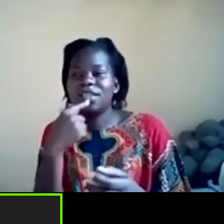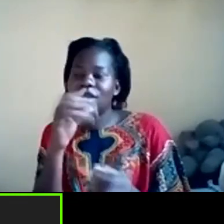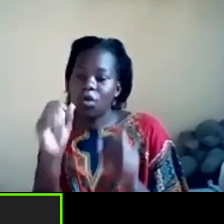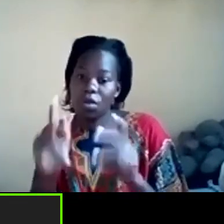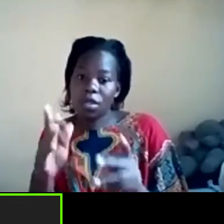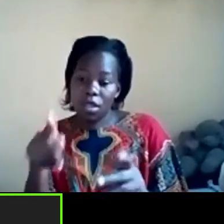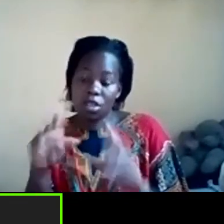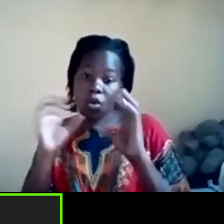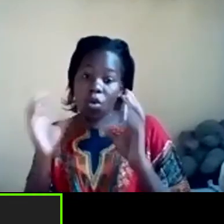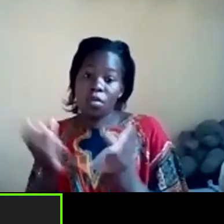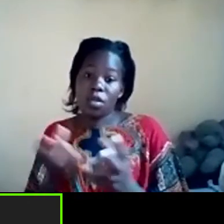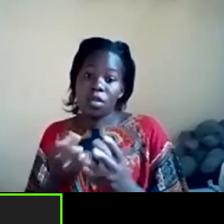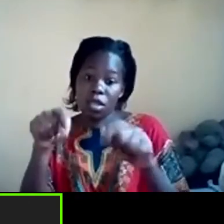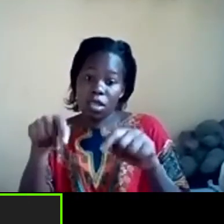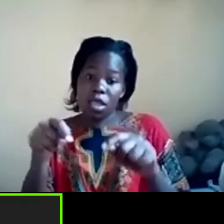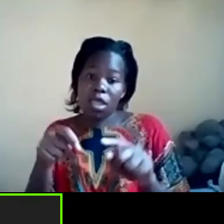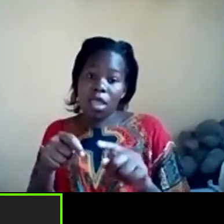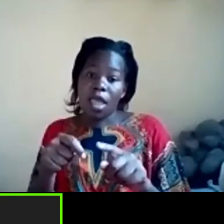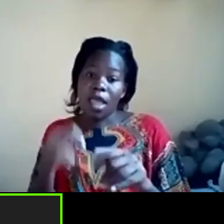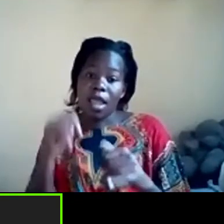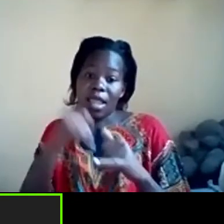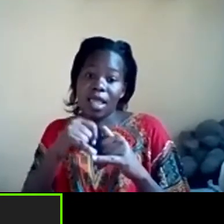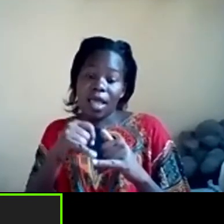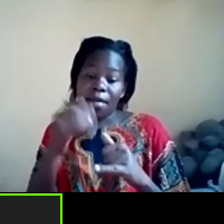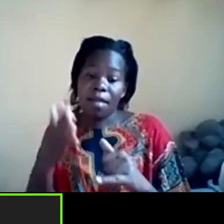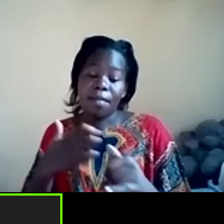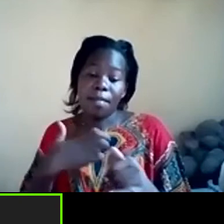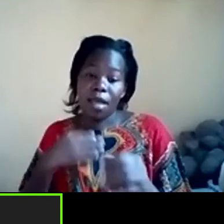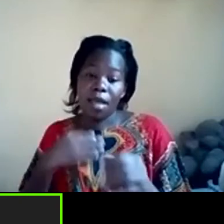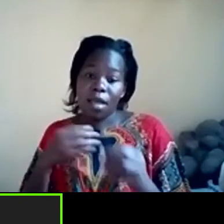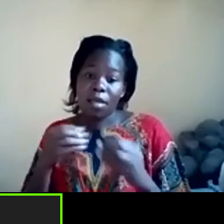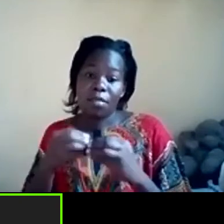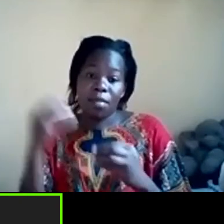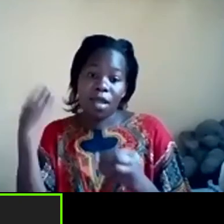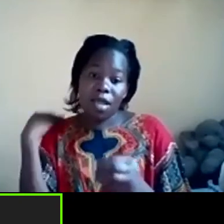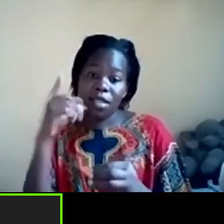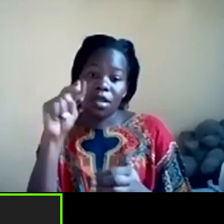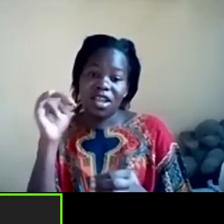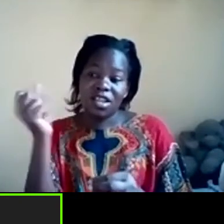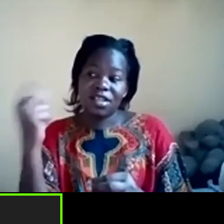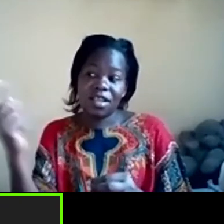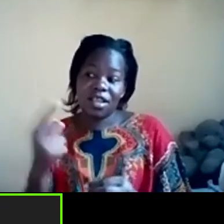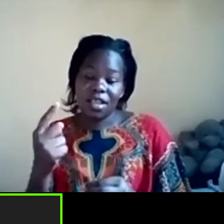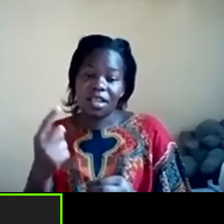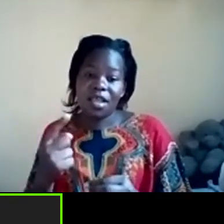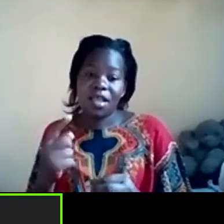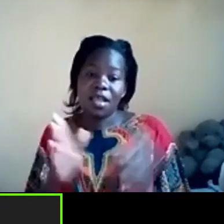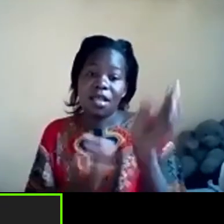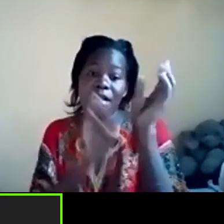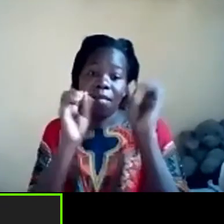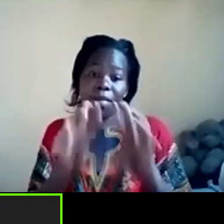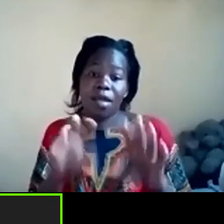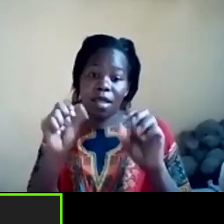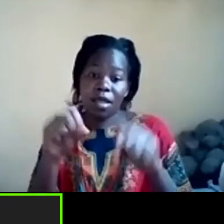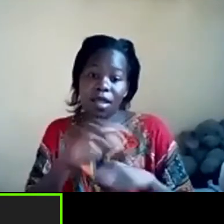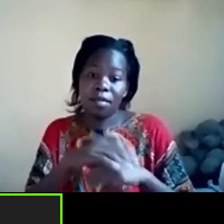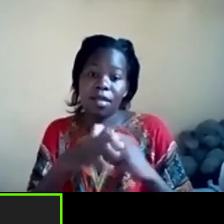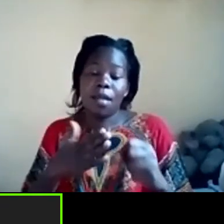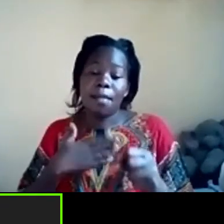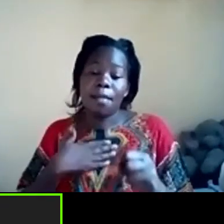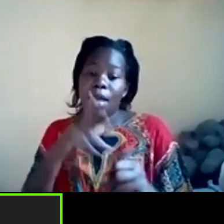in Kabale, where my brother Dennis comes from, doesn't have electricity. I can set up my panels and generate